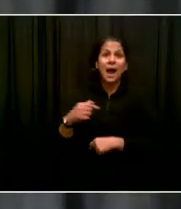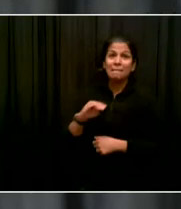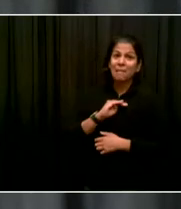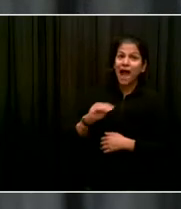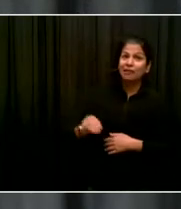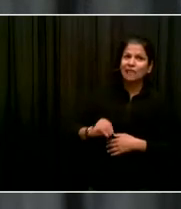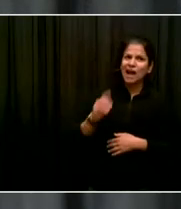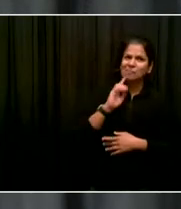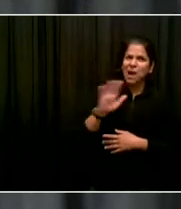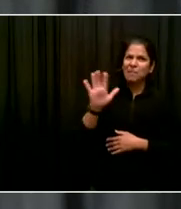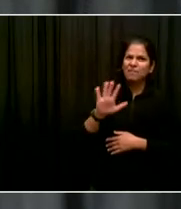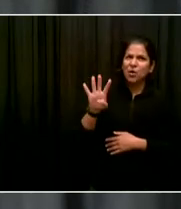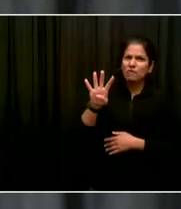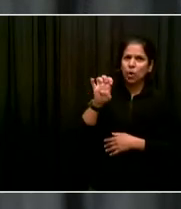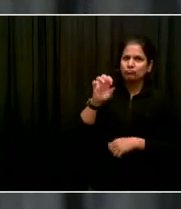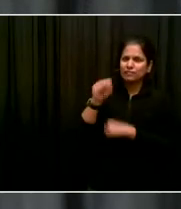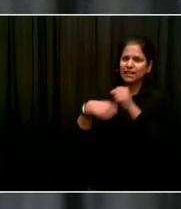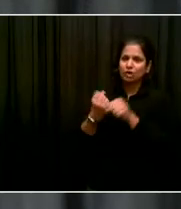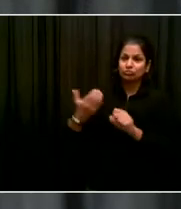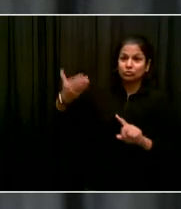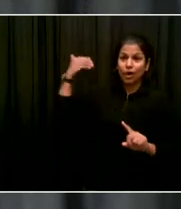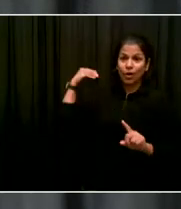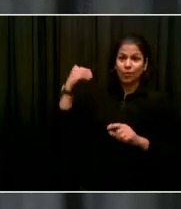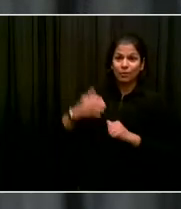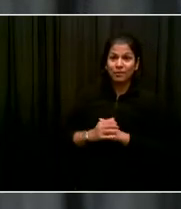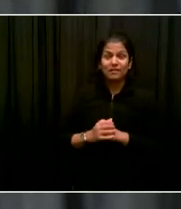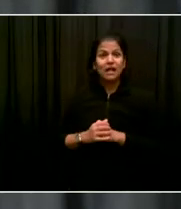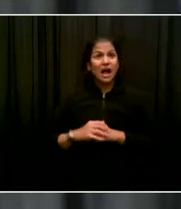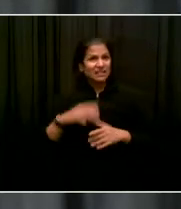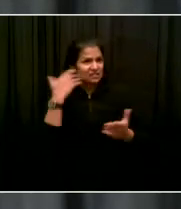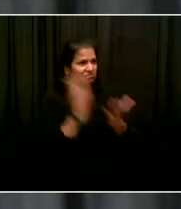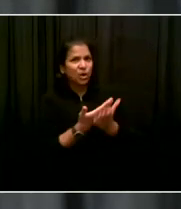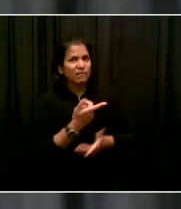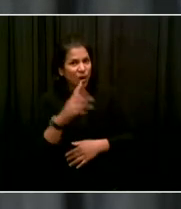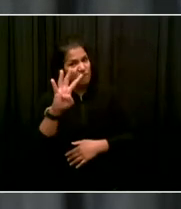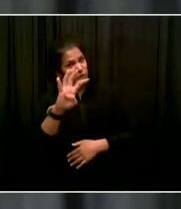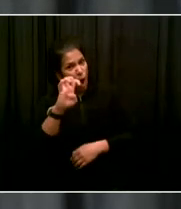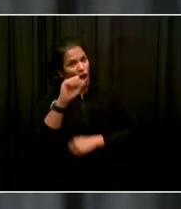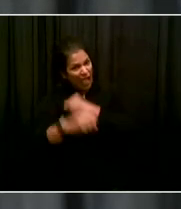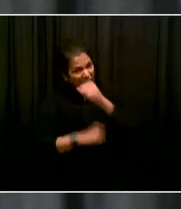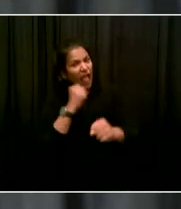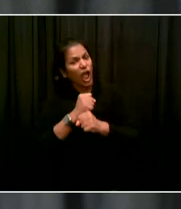doing what we've been doing for 400 years. I mean, look, there's things that we have to address. And,